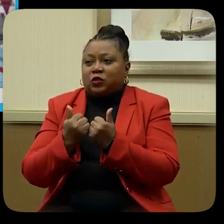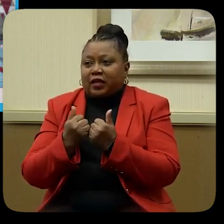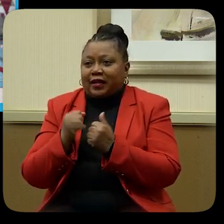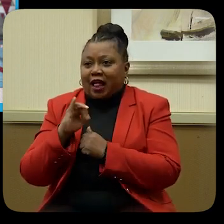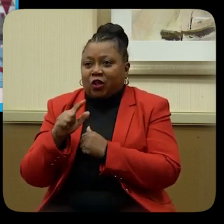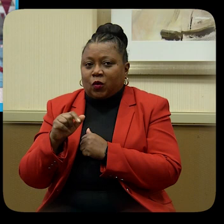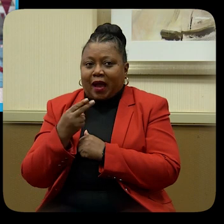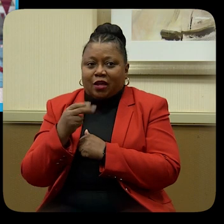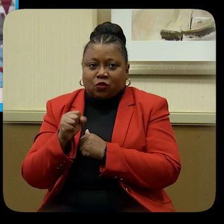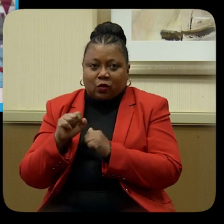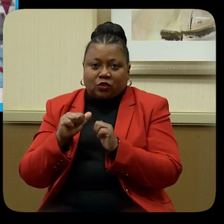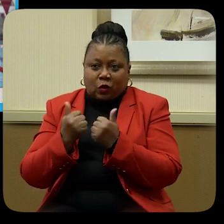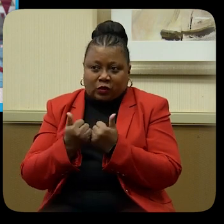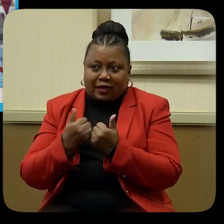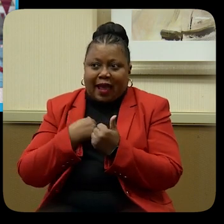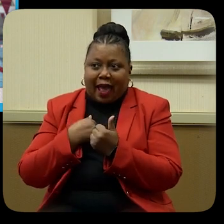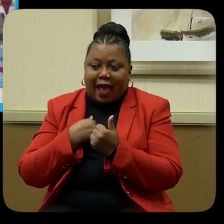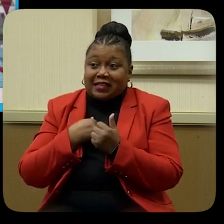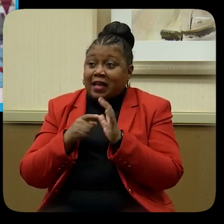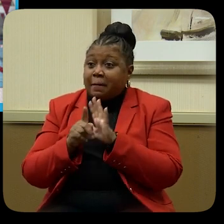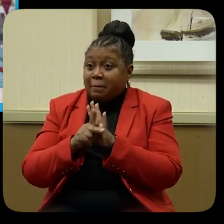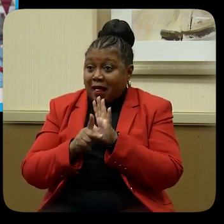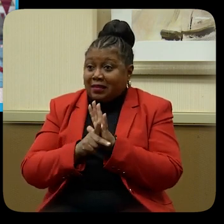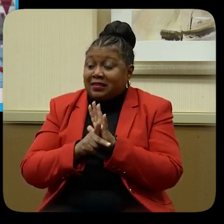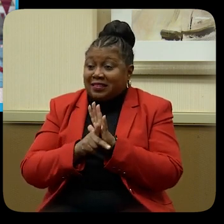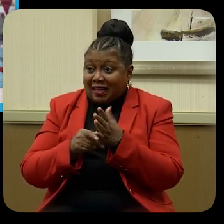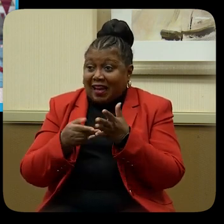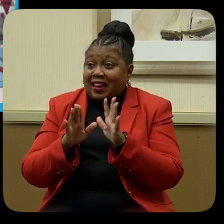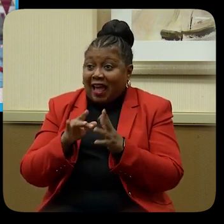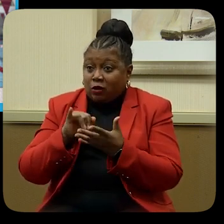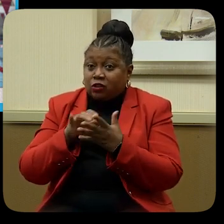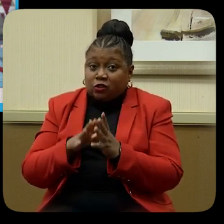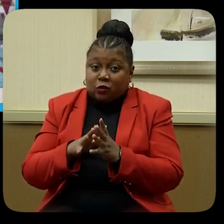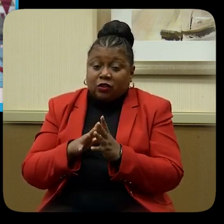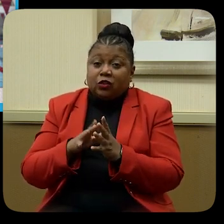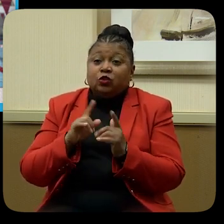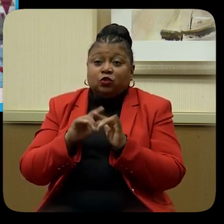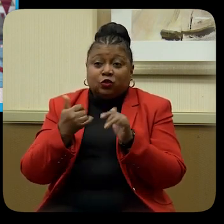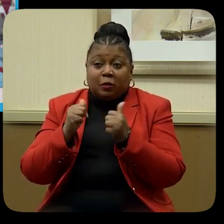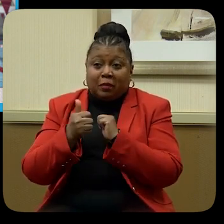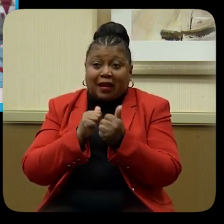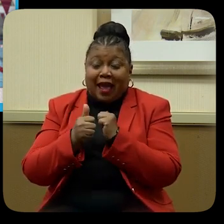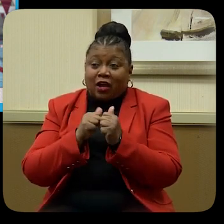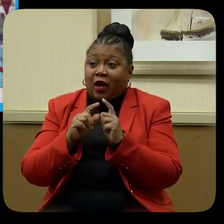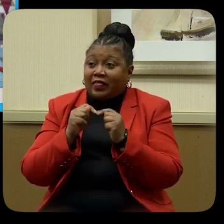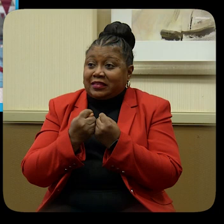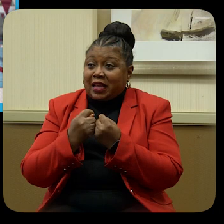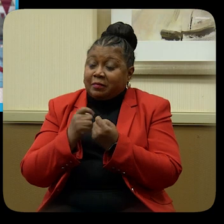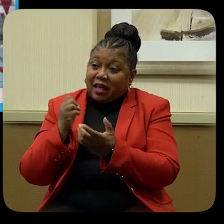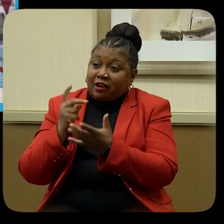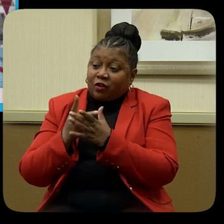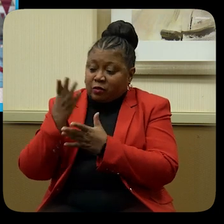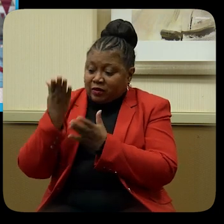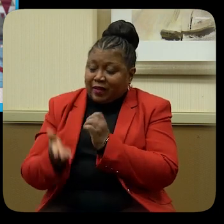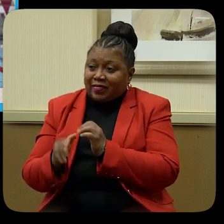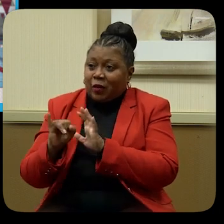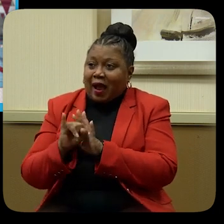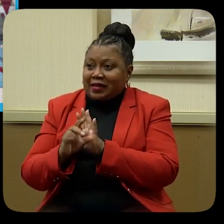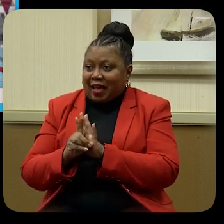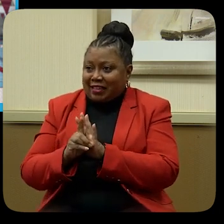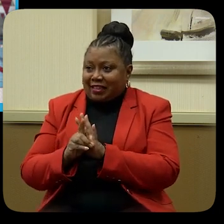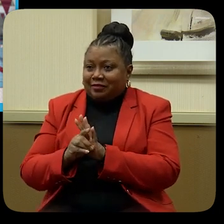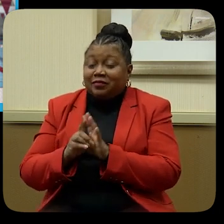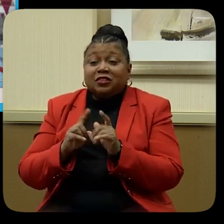Association, has a policy that allows students to play on the team that affirms their identity.